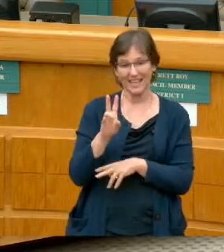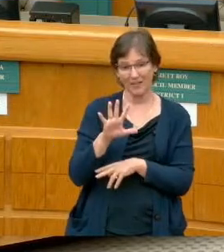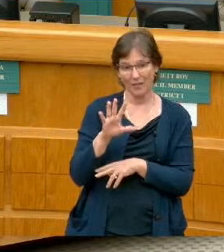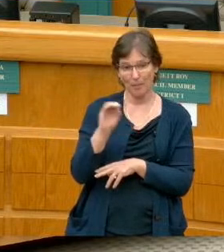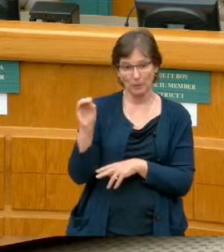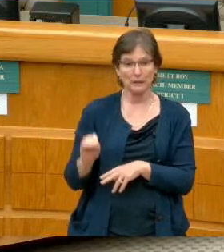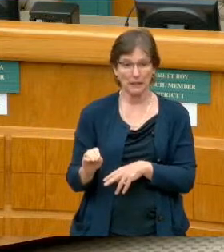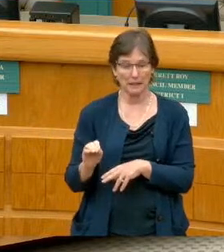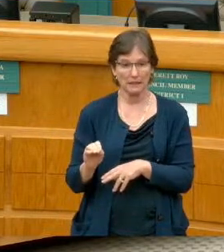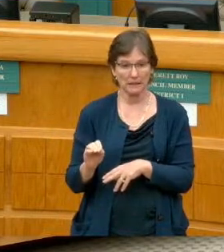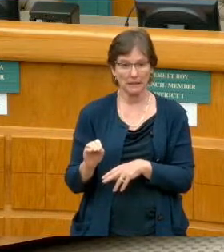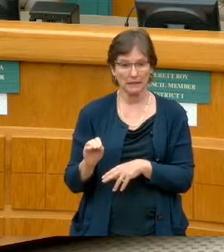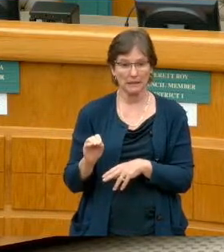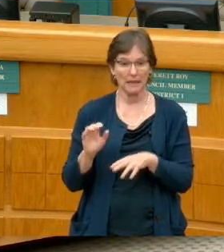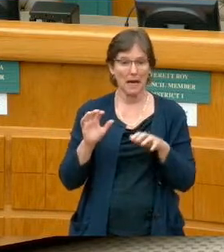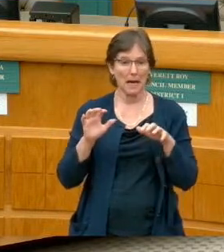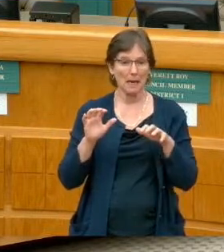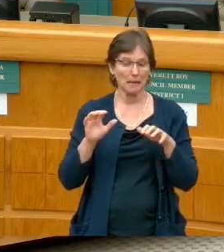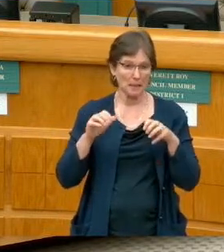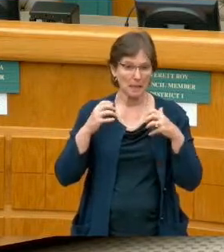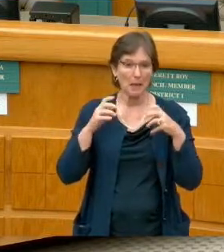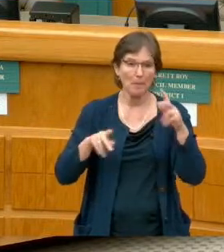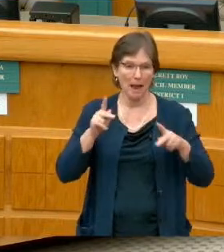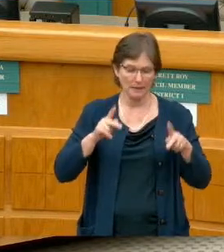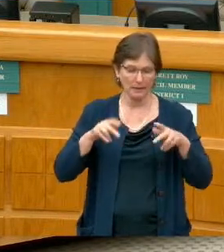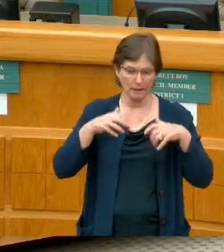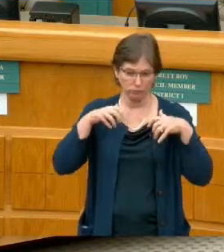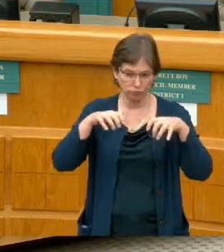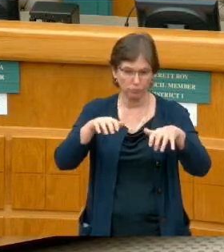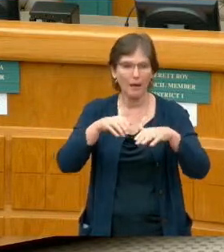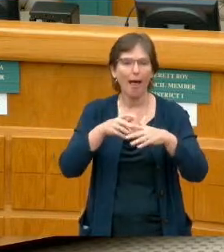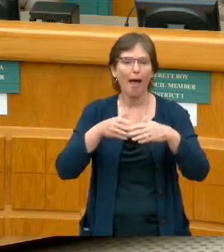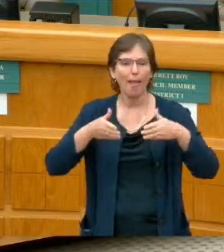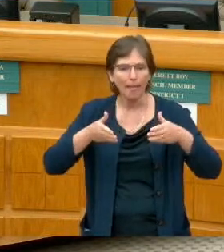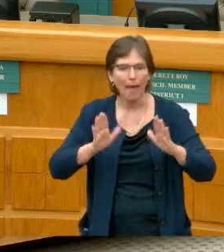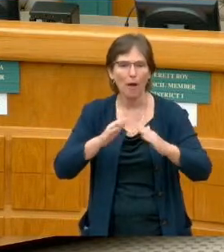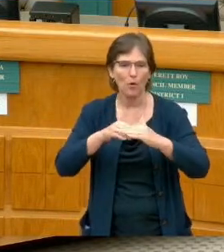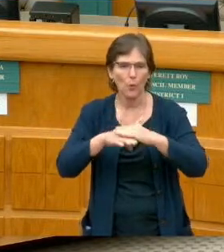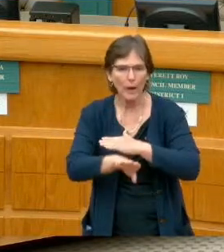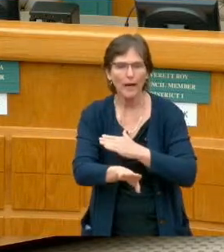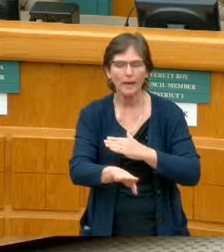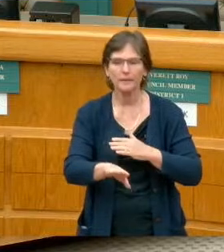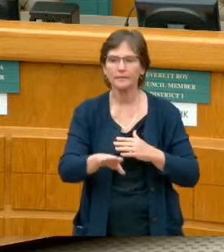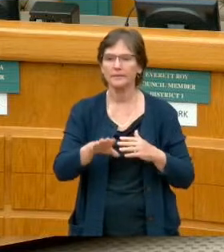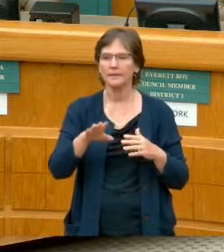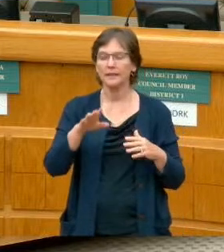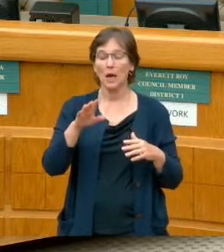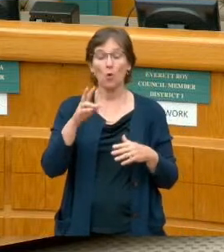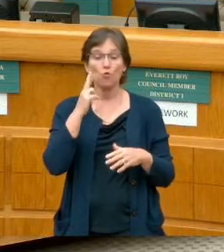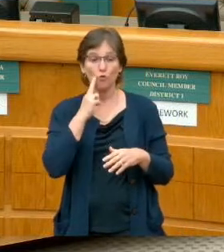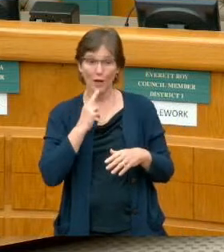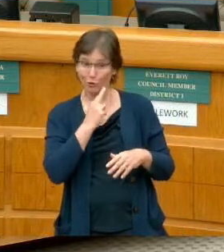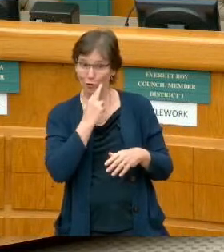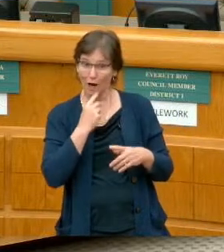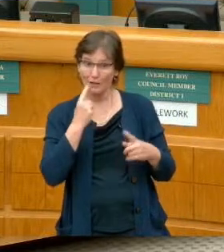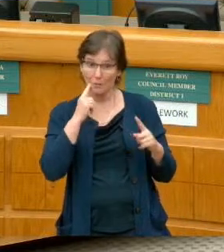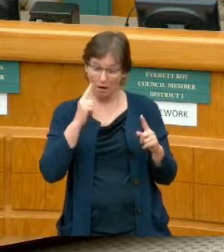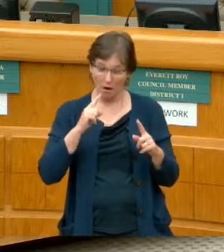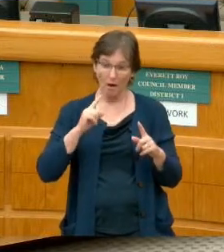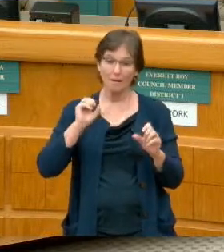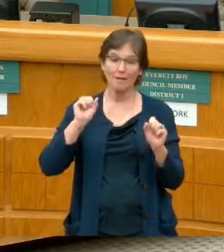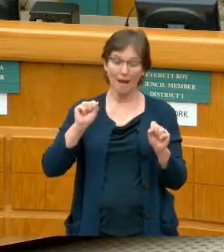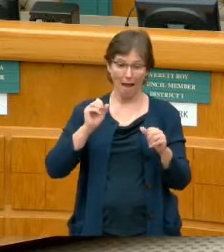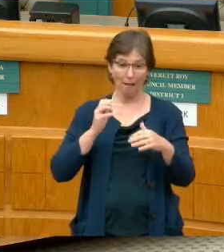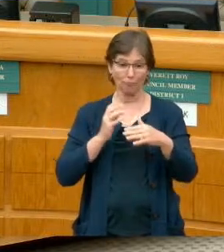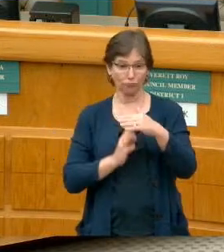50 to 75%. This is in retail stores, dine-in restaurants, office building, manufacturing businesses, museums,